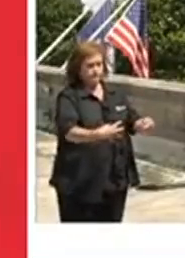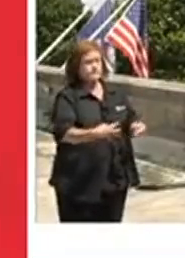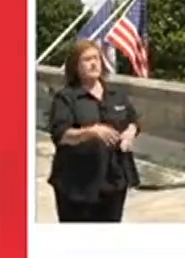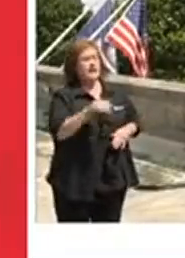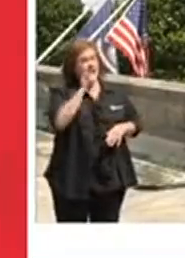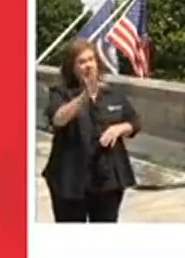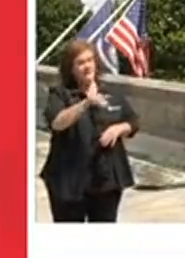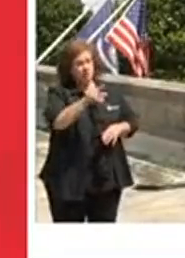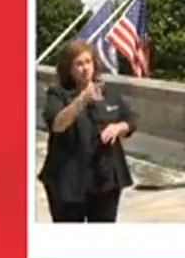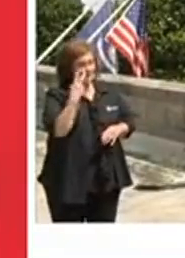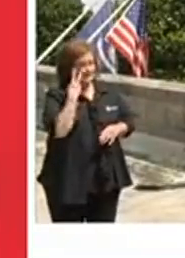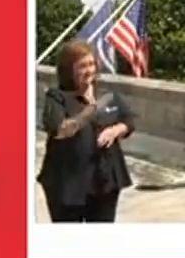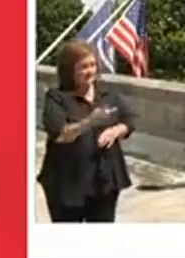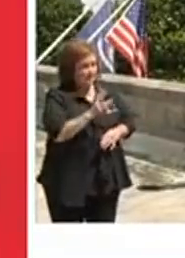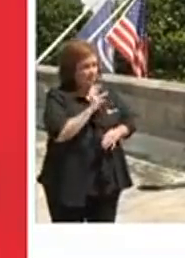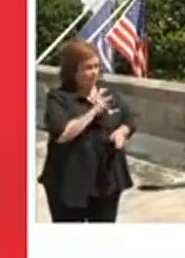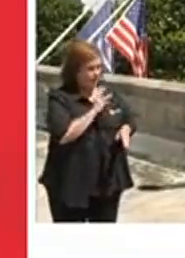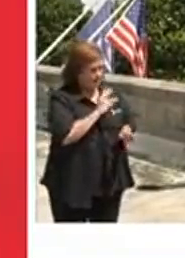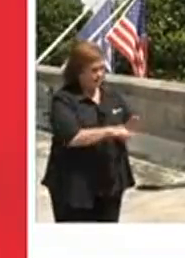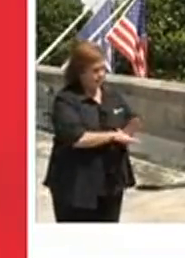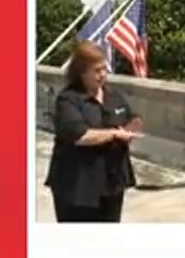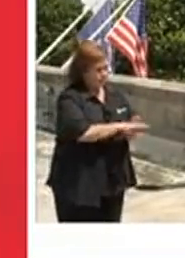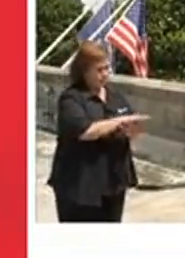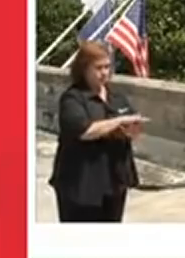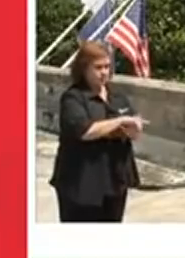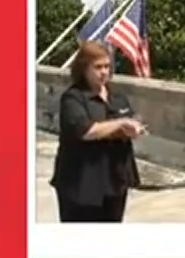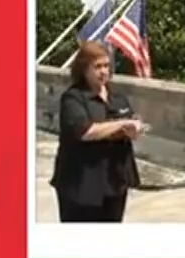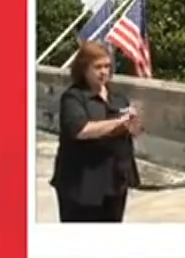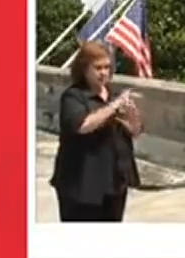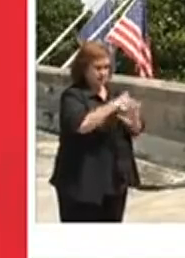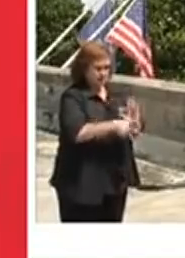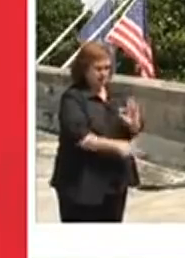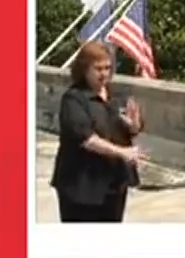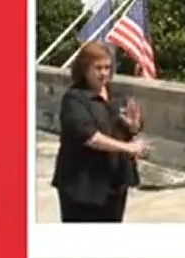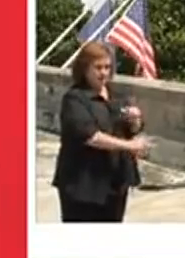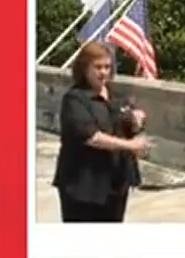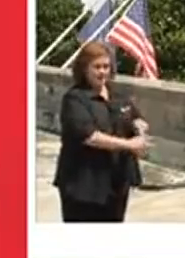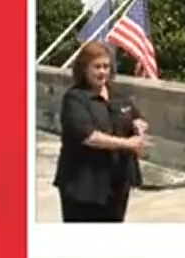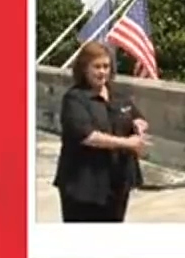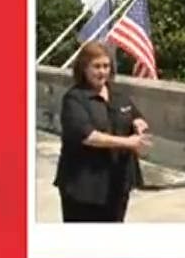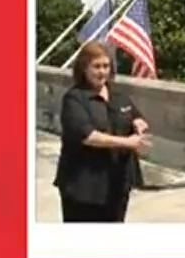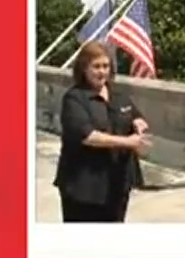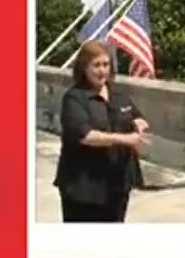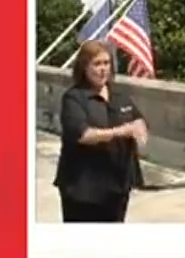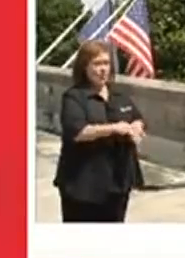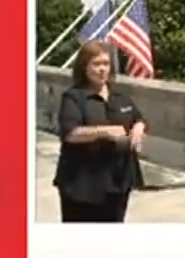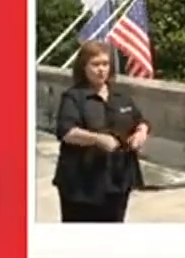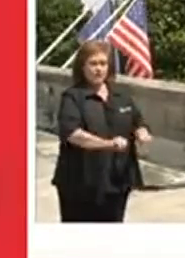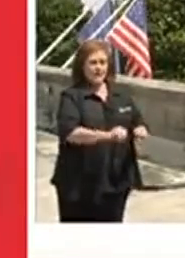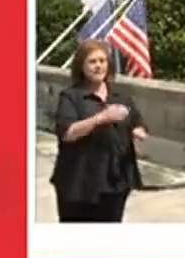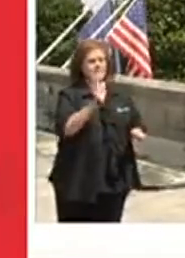asking if you see any standing water anywhere underneath the overpass or in the streets,